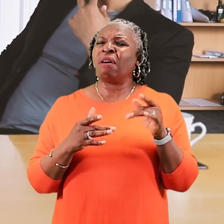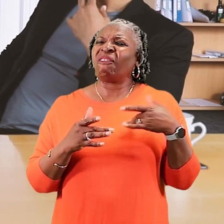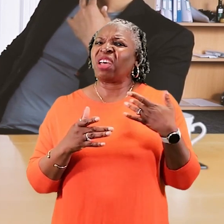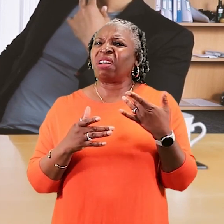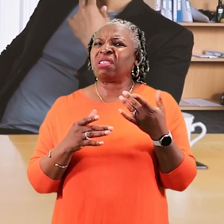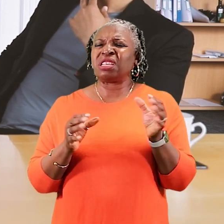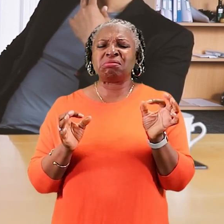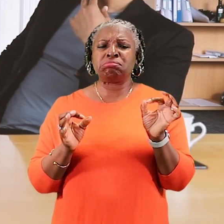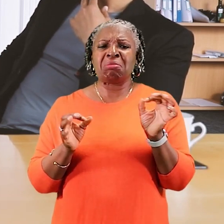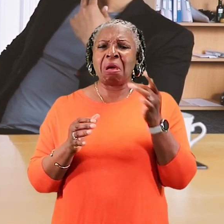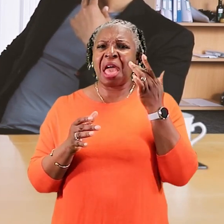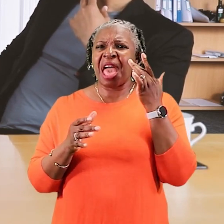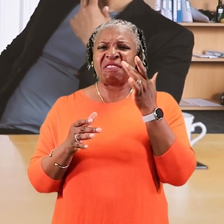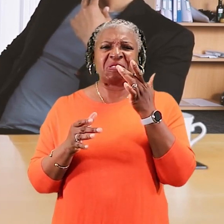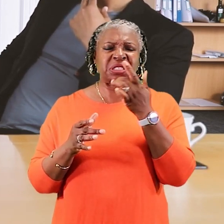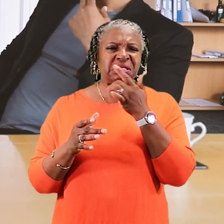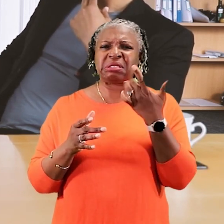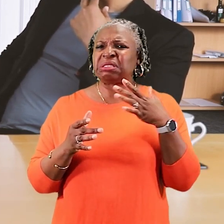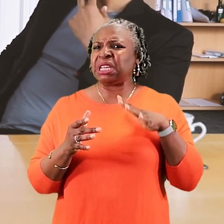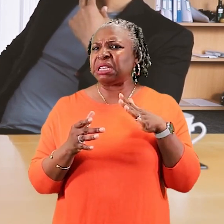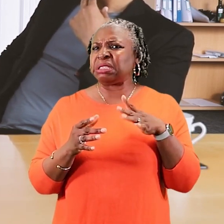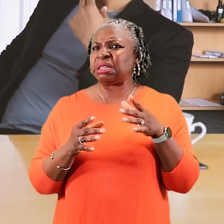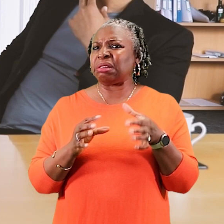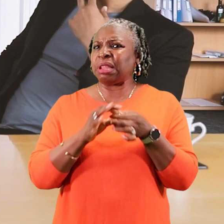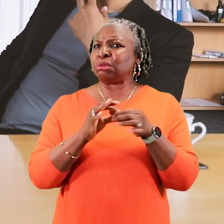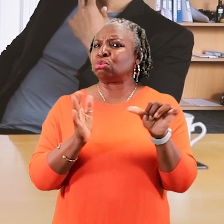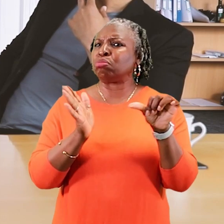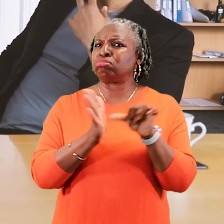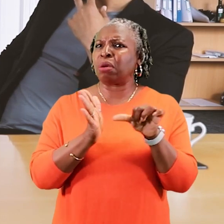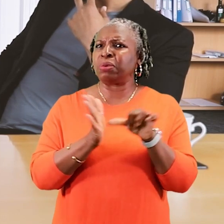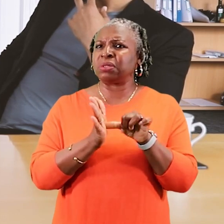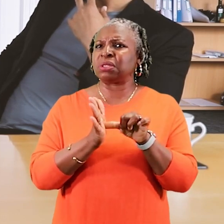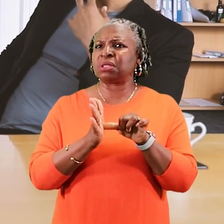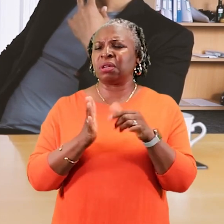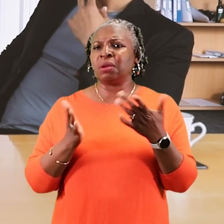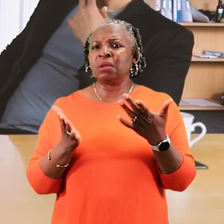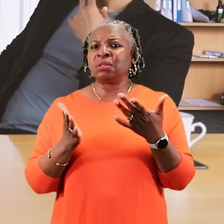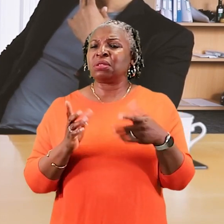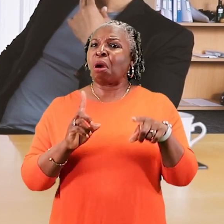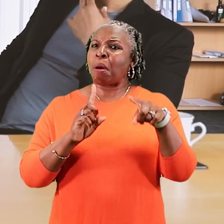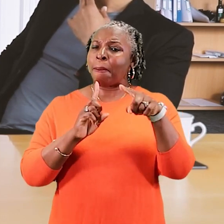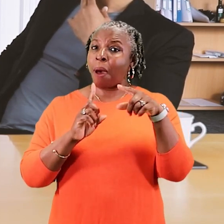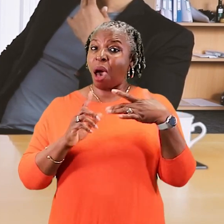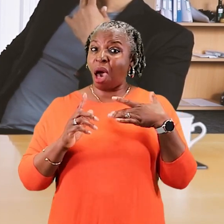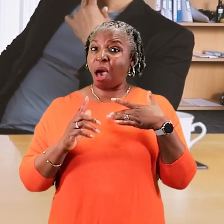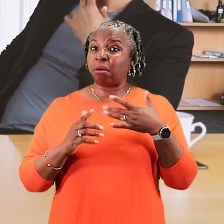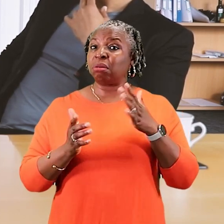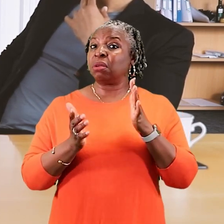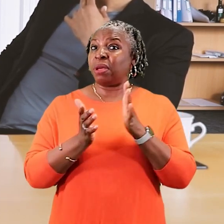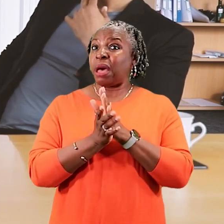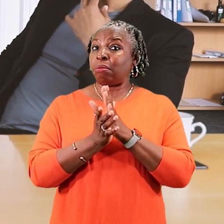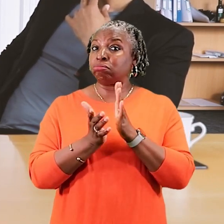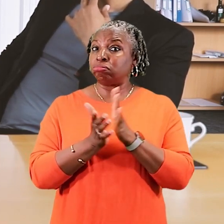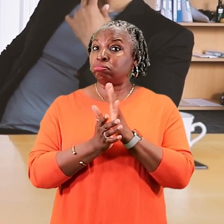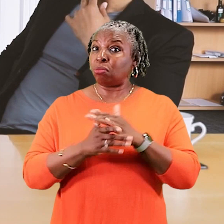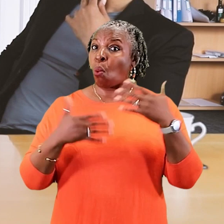there's any evidence needed around the disparities. I think we've got enough evidence. I'm a big fan of positive action, and even though